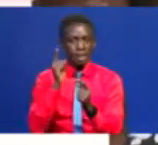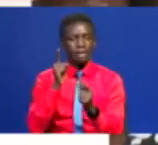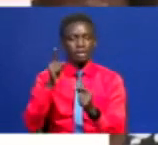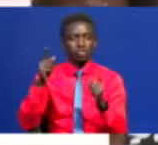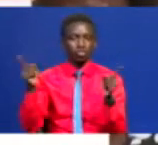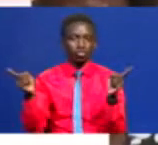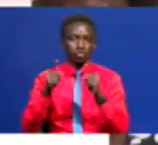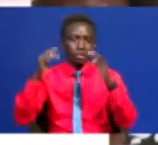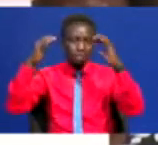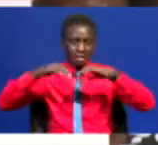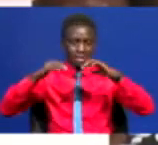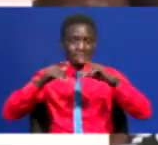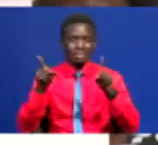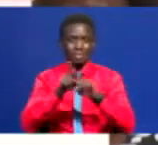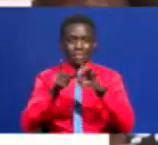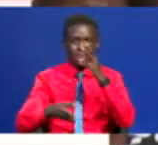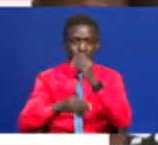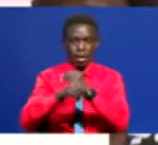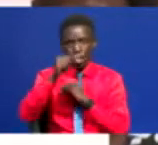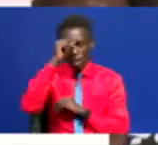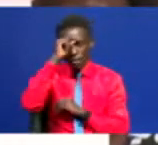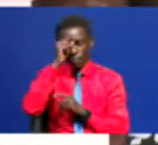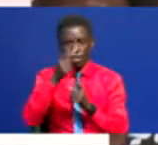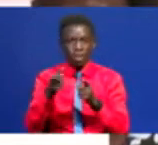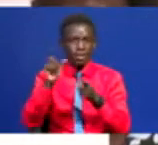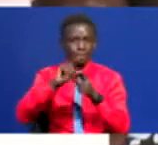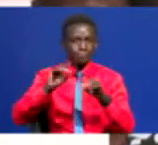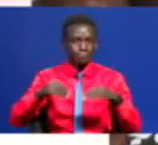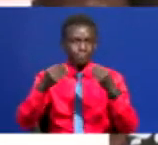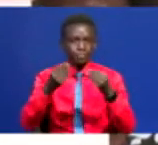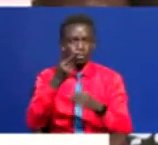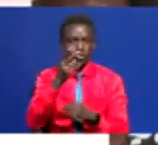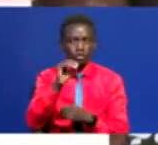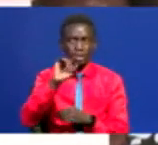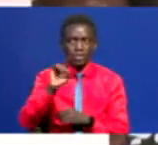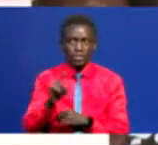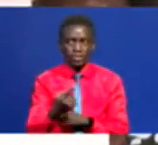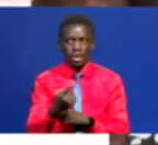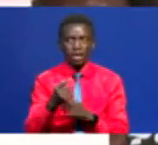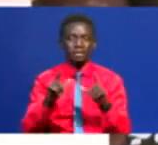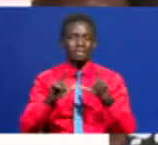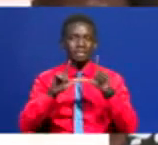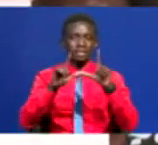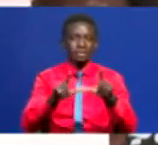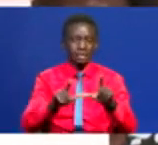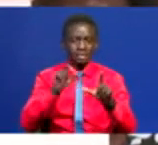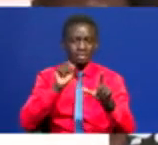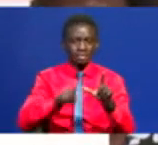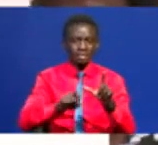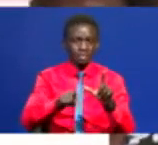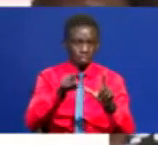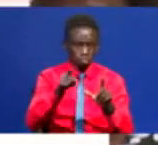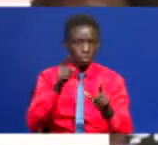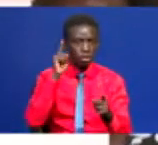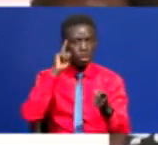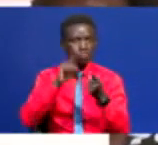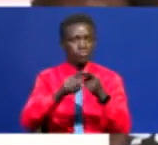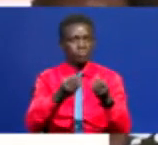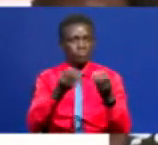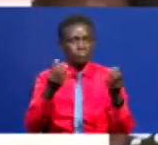In addition, the government will provide 20,000 coconut certified seedlings to be distributed